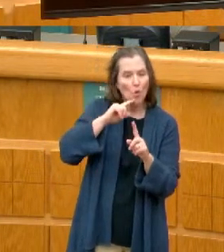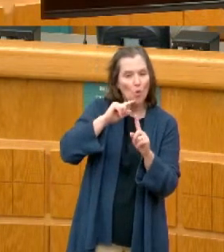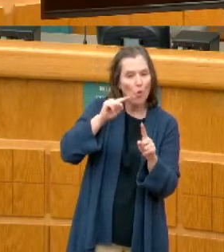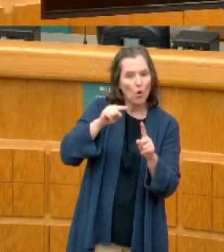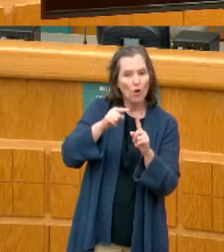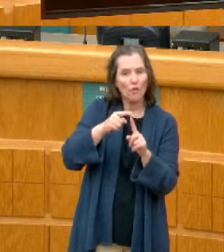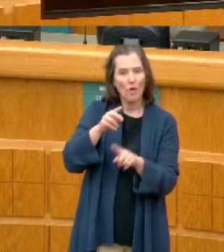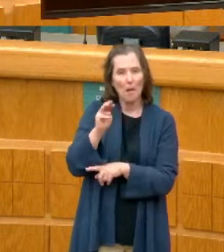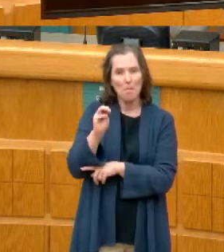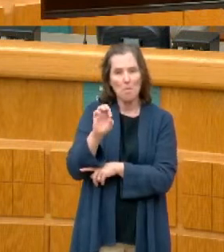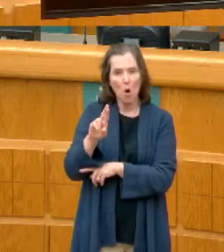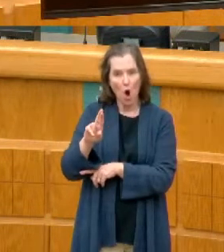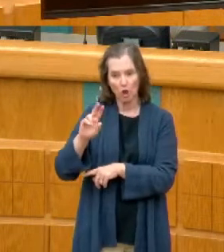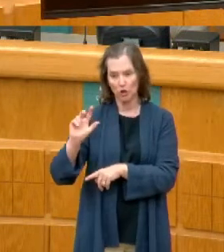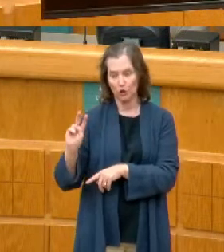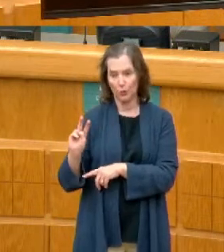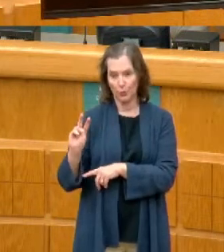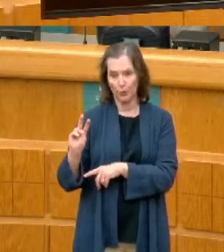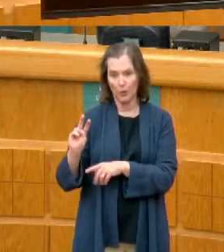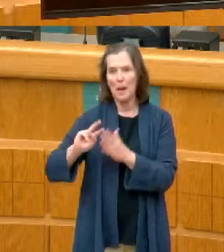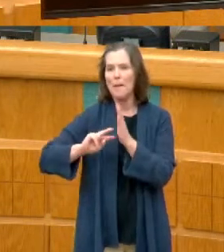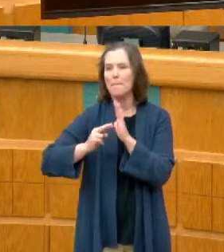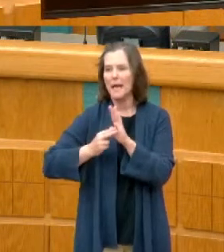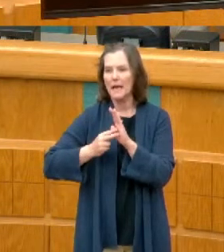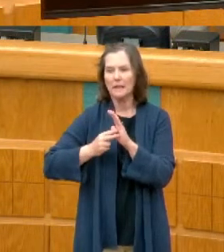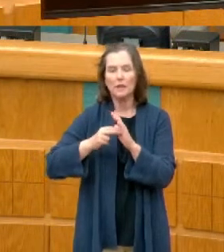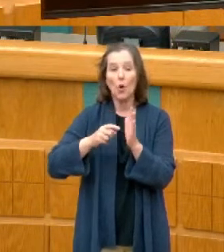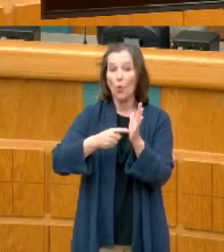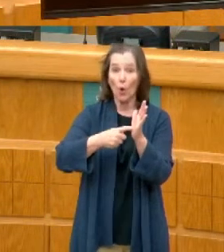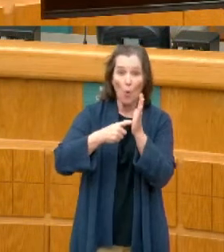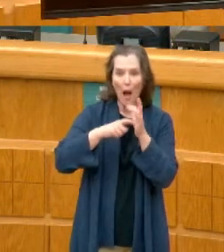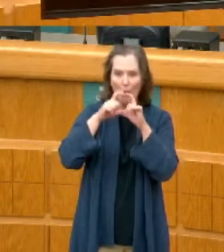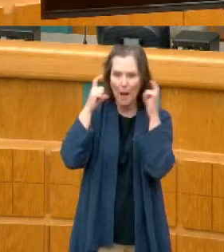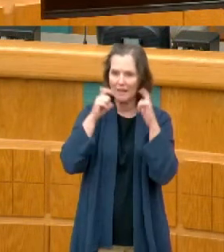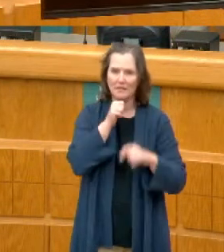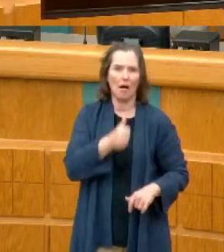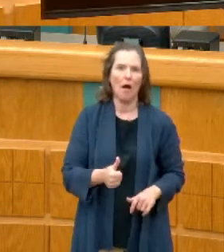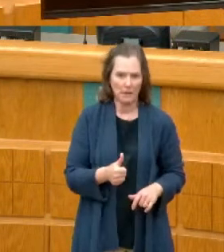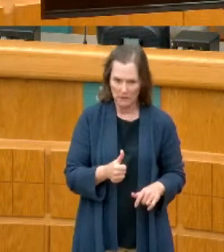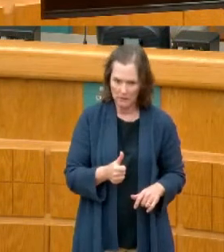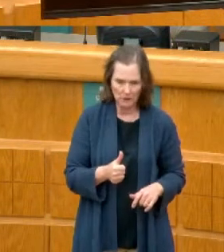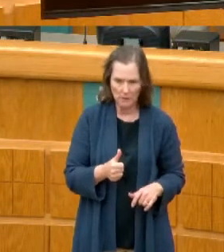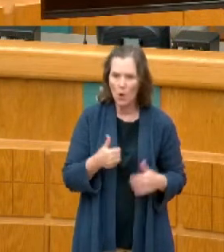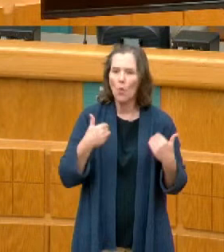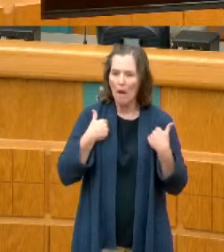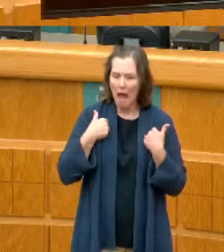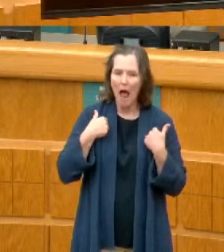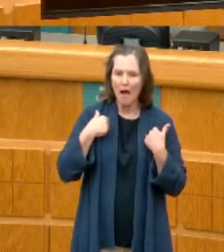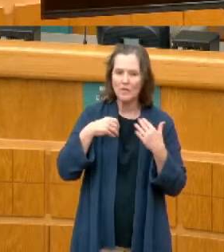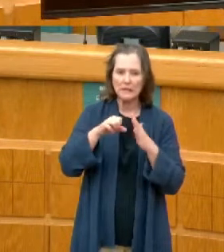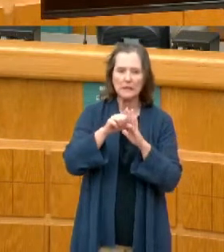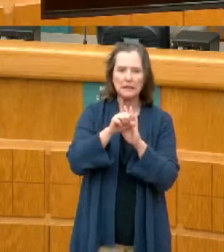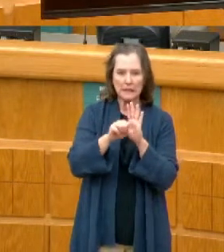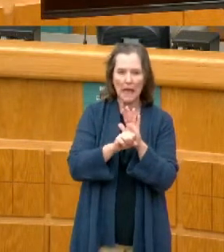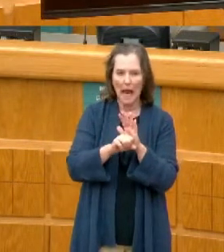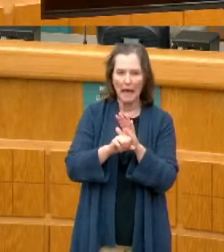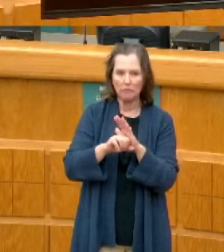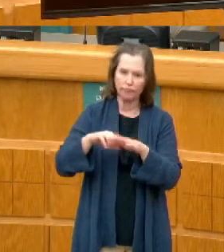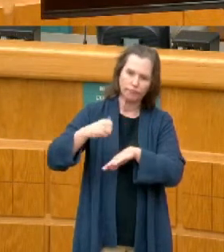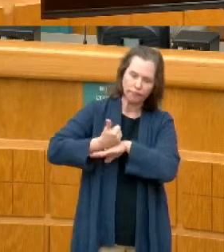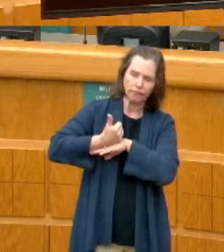no mandate that's going to be pervasive in Nueces County. Why? Because there's a statewide mandate against such a